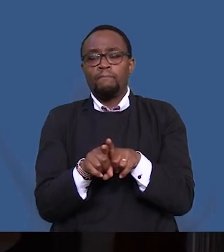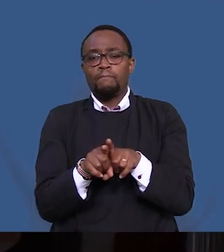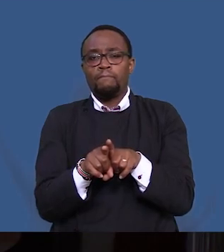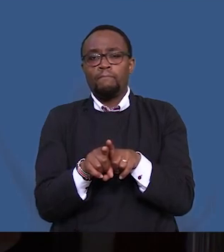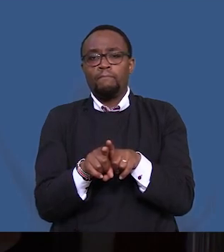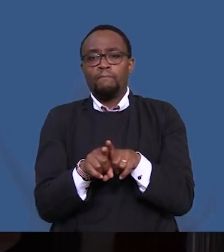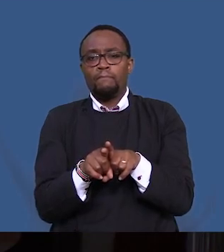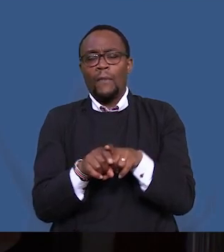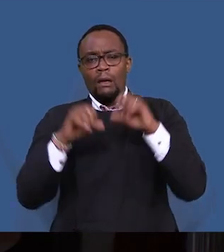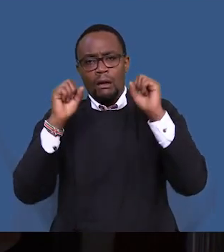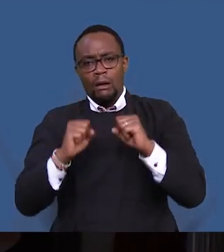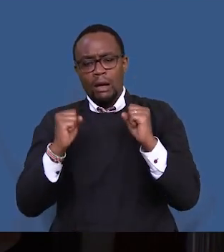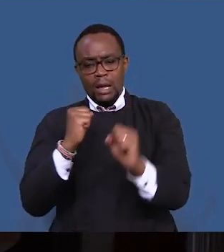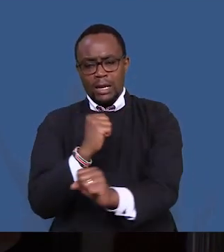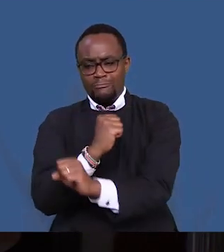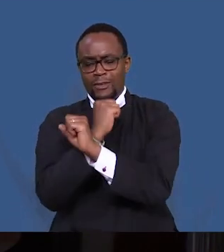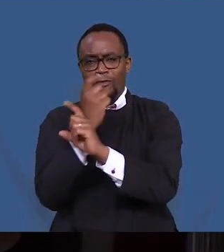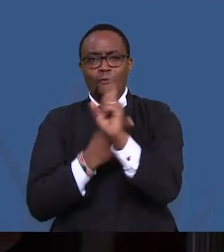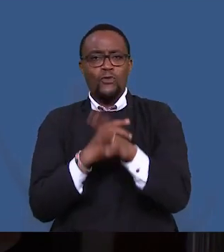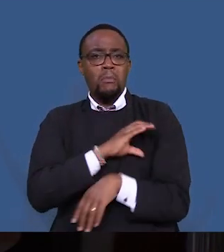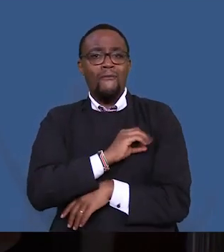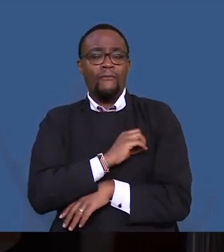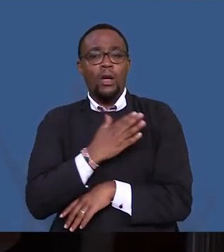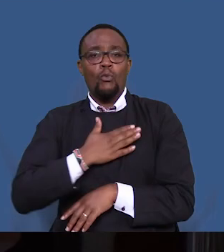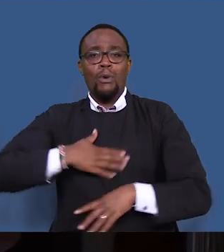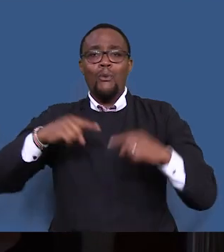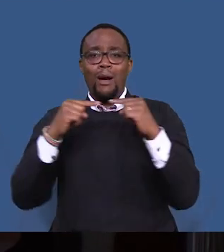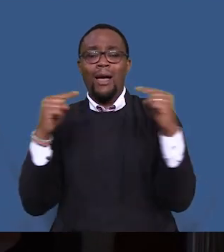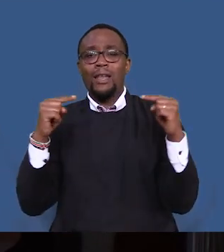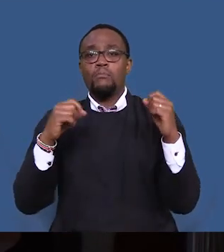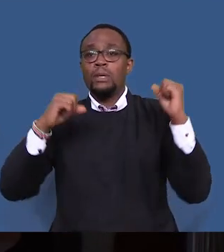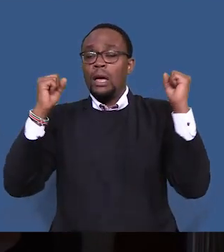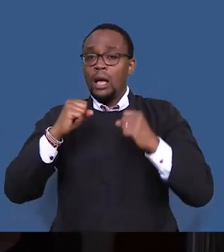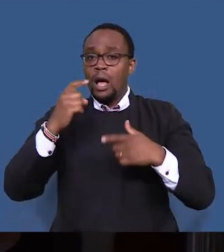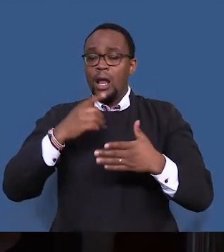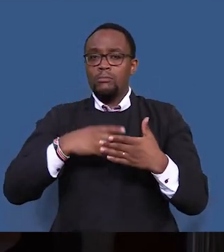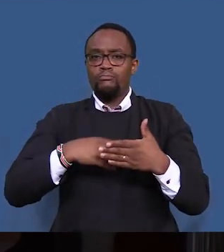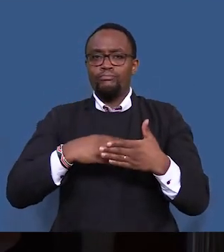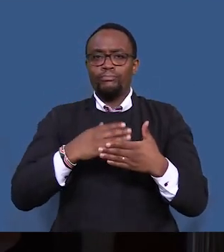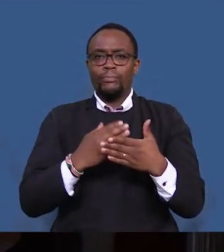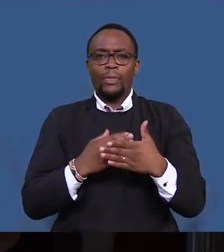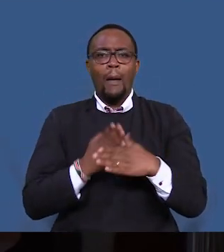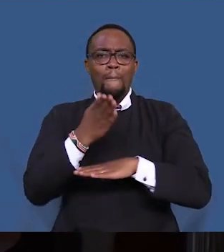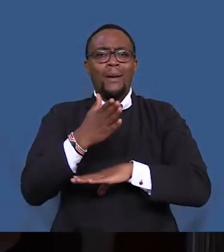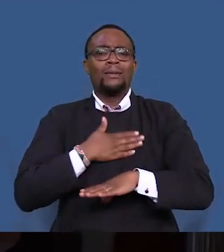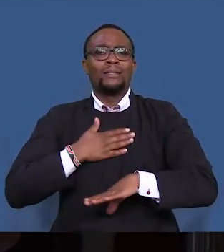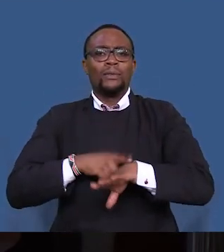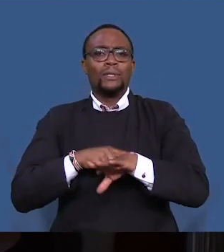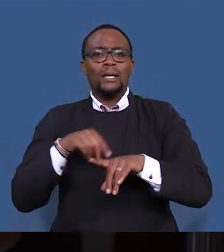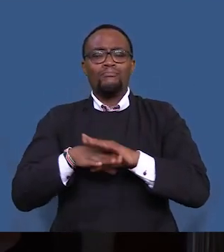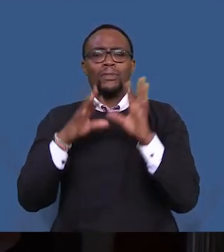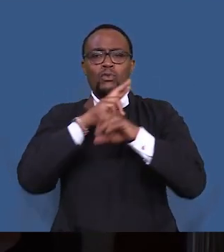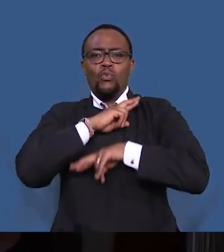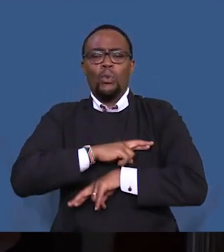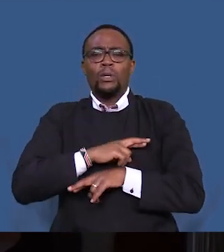we being defended from the fear of our enemies, may pass our time in rest and quietness